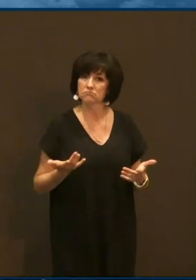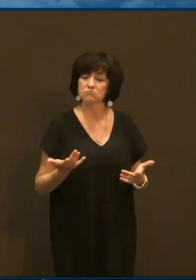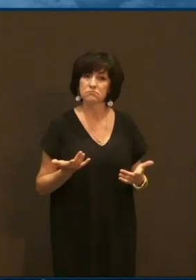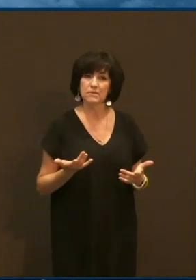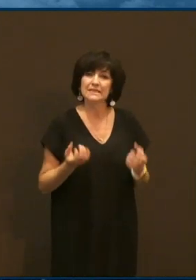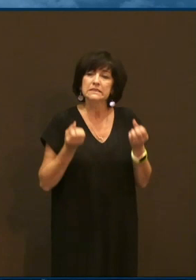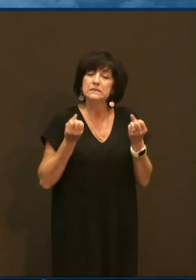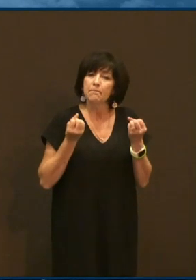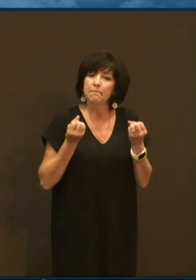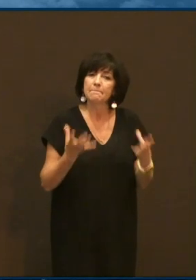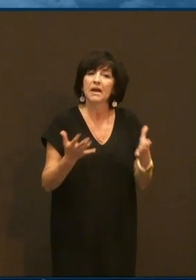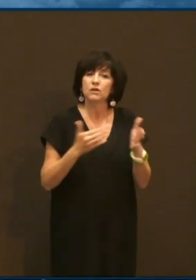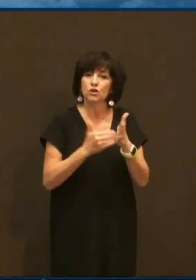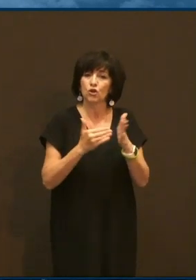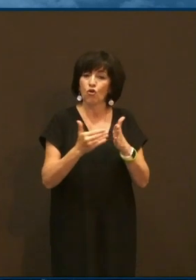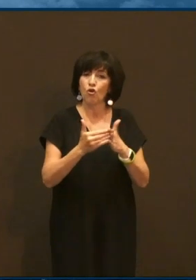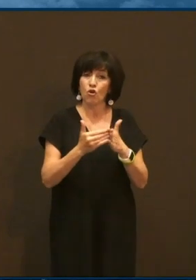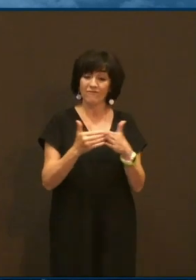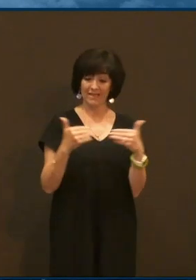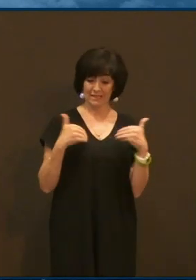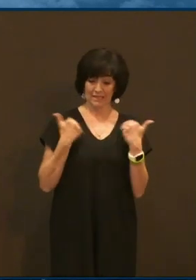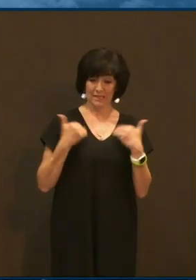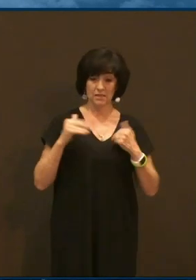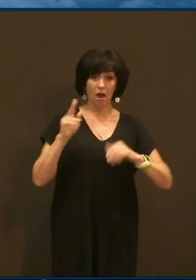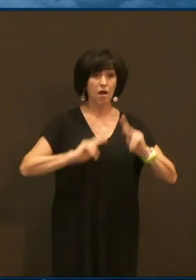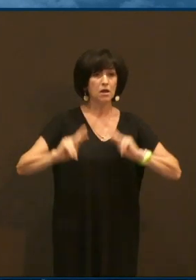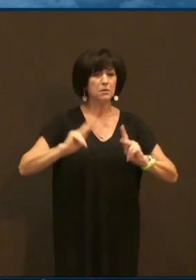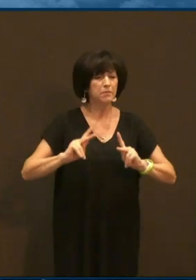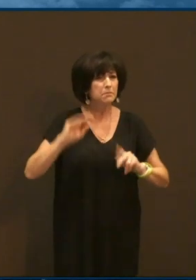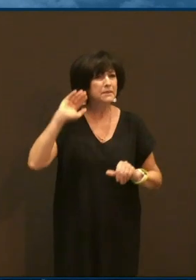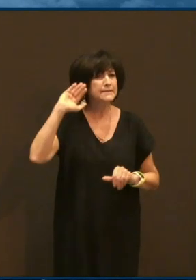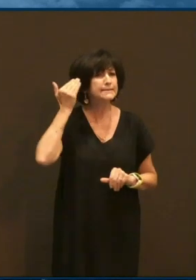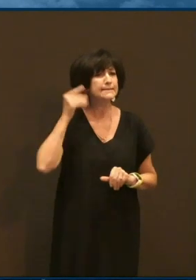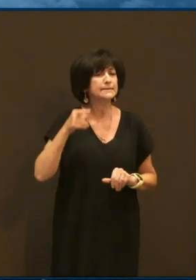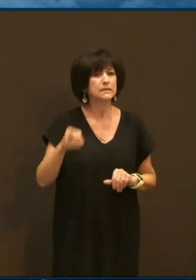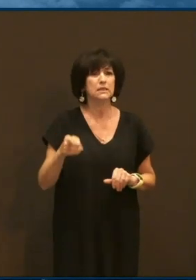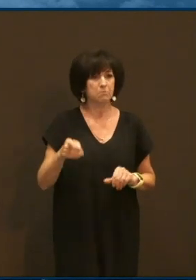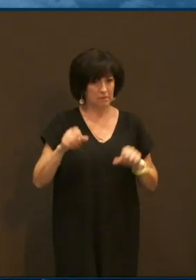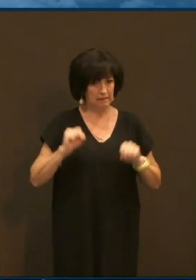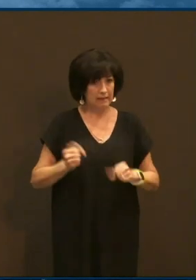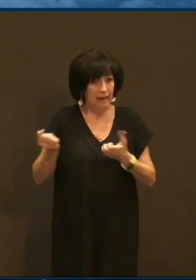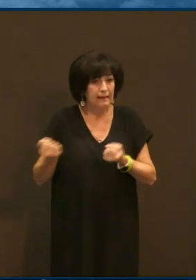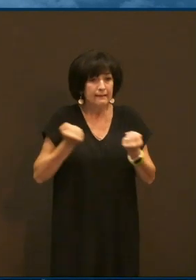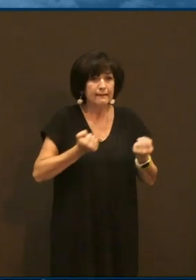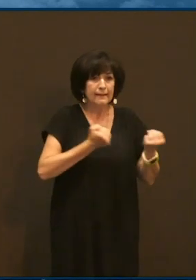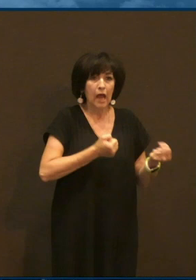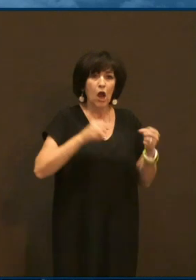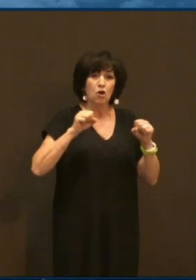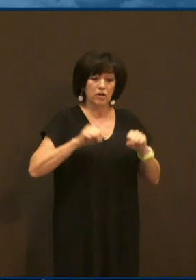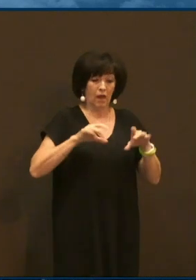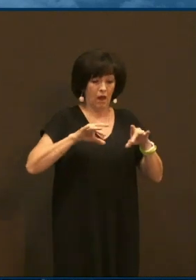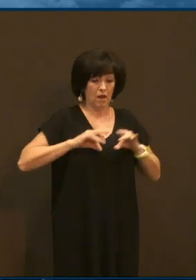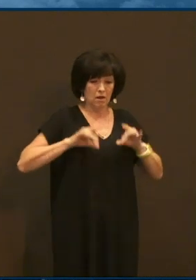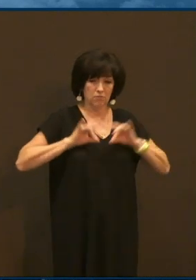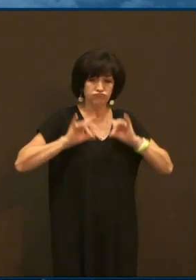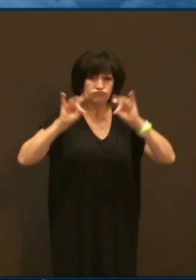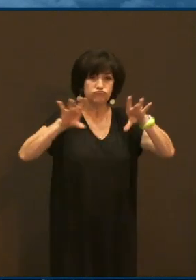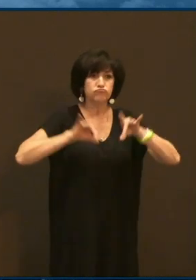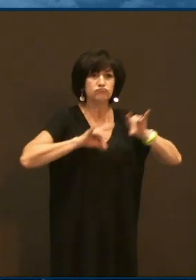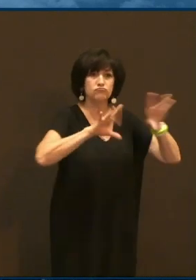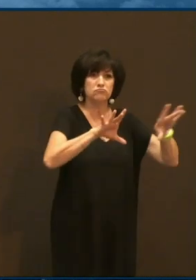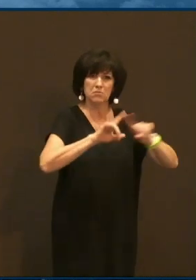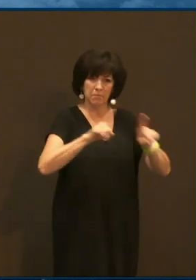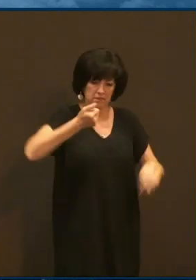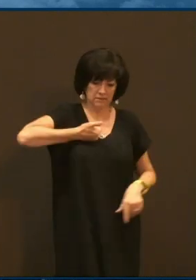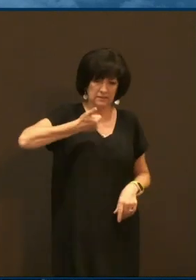you are to be symptomatic, right? And to be carrying the virus, shedding the virus, if you will, without symptoms. And